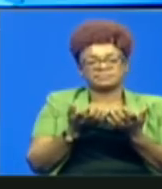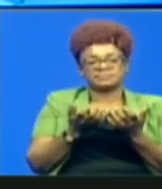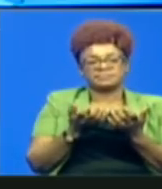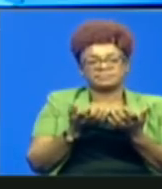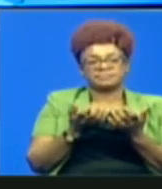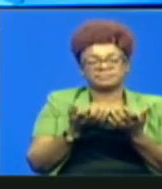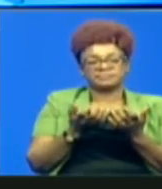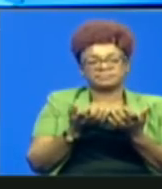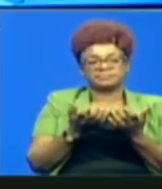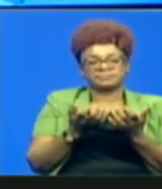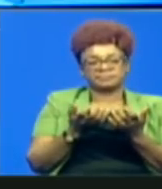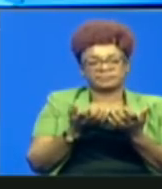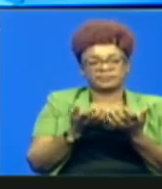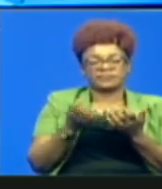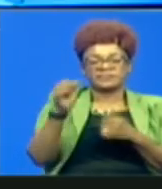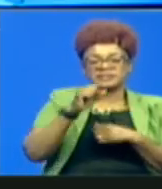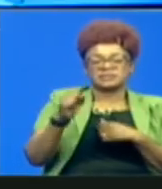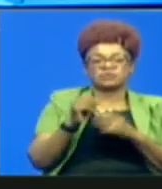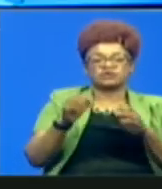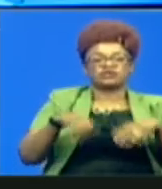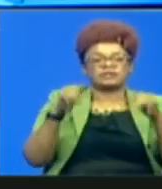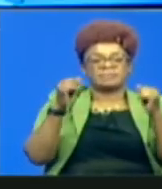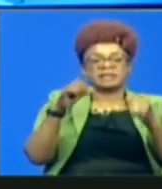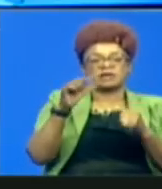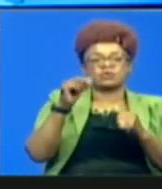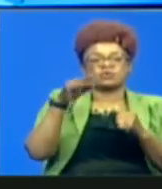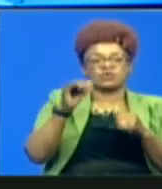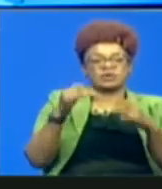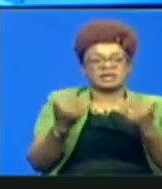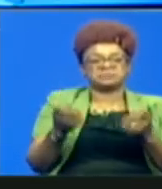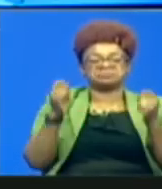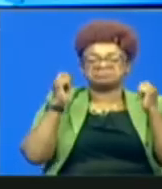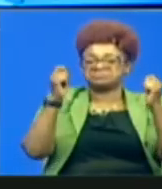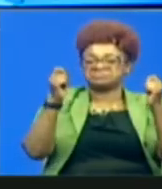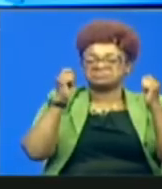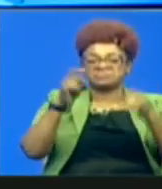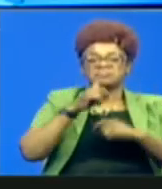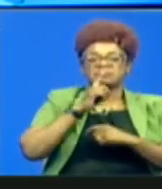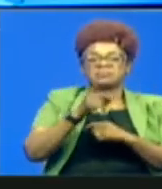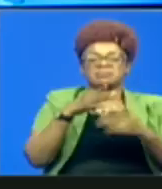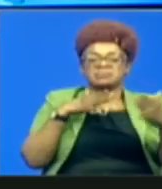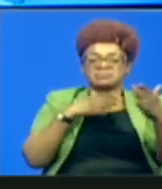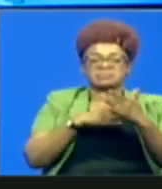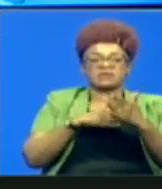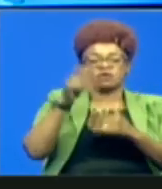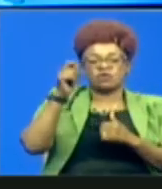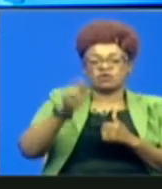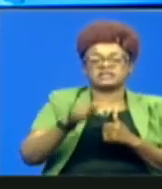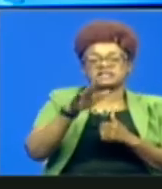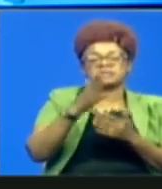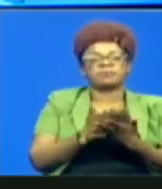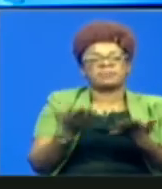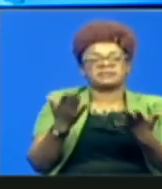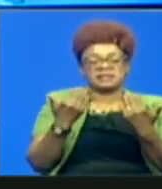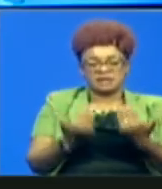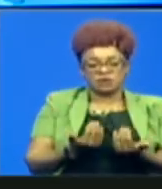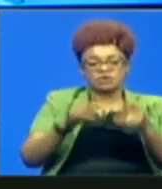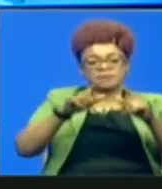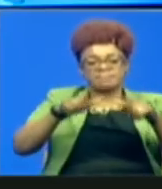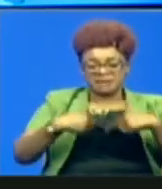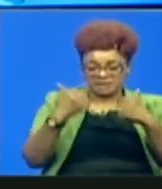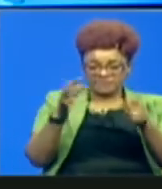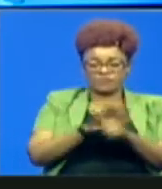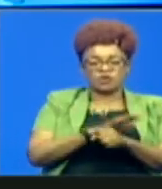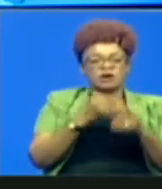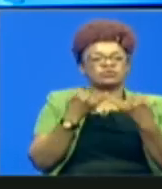Ekeza SACCO chairman David Ngari alias Gakuyo is protesting a directive barring him from auctioning his property and is now demanding full